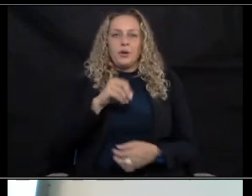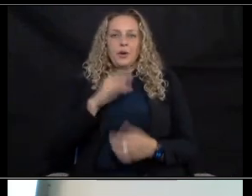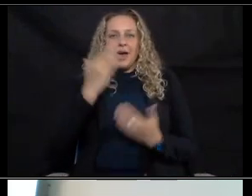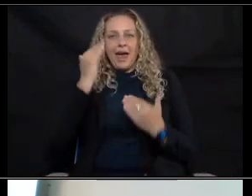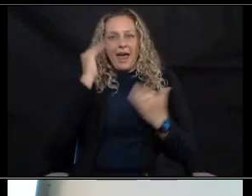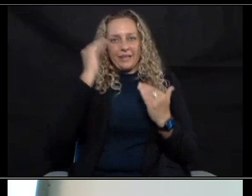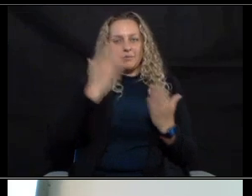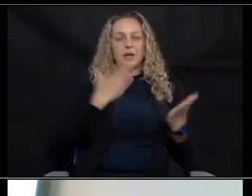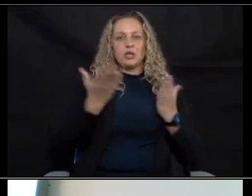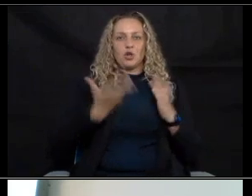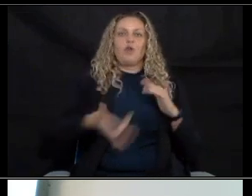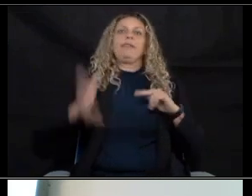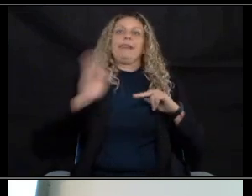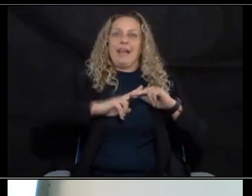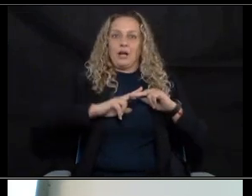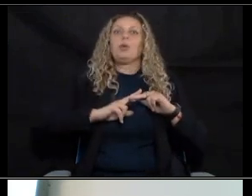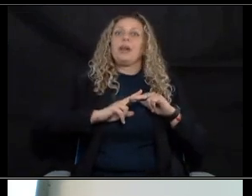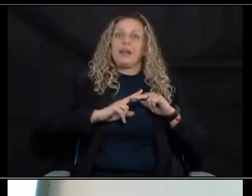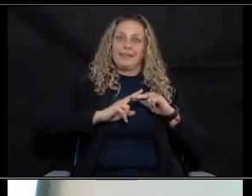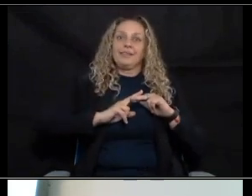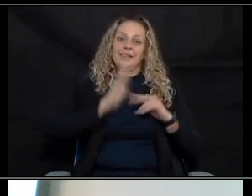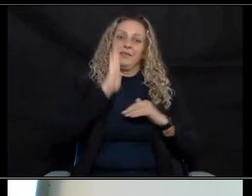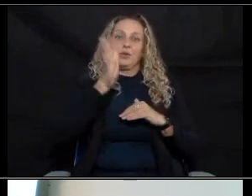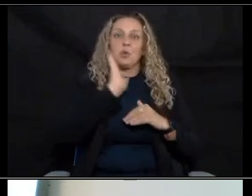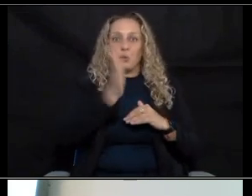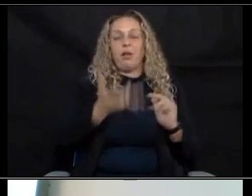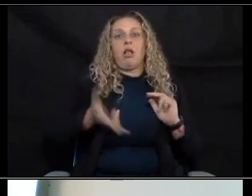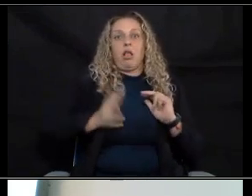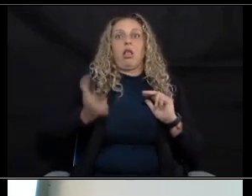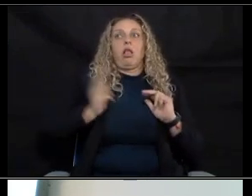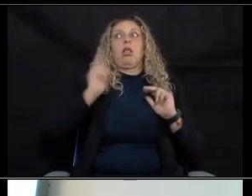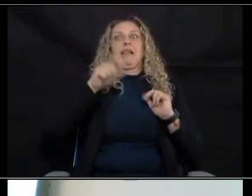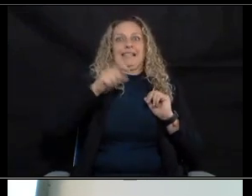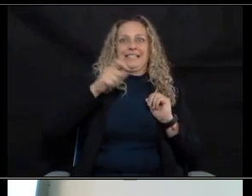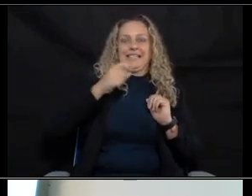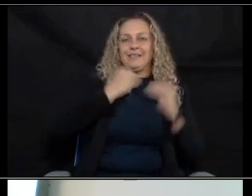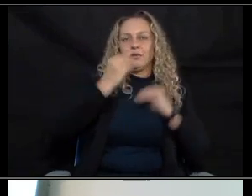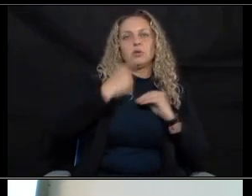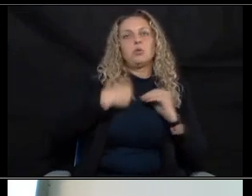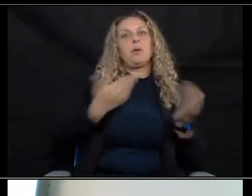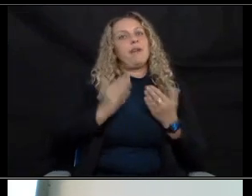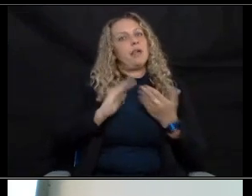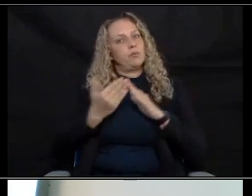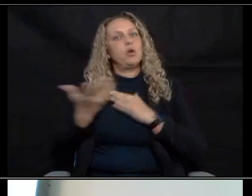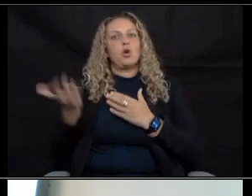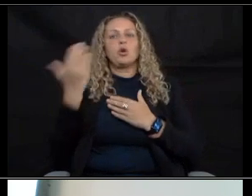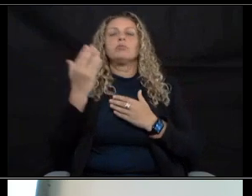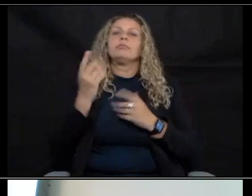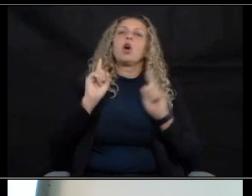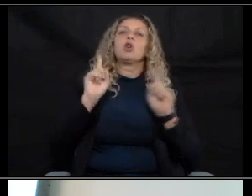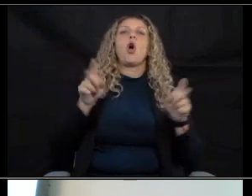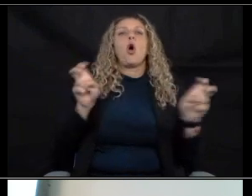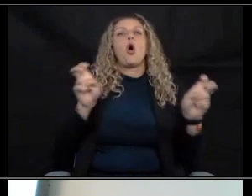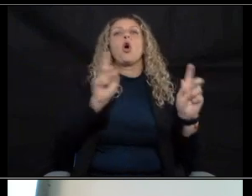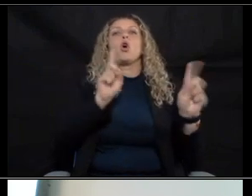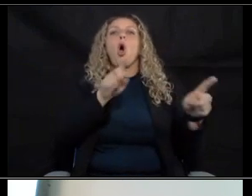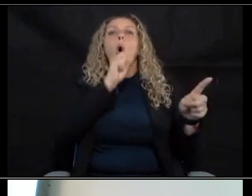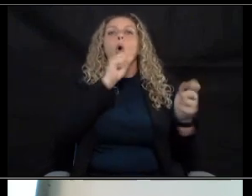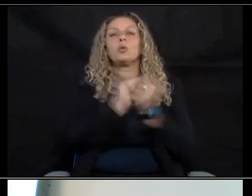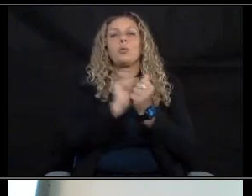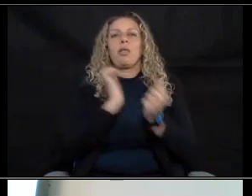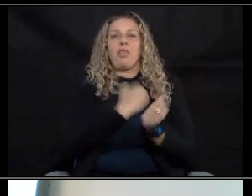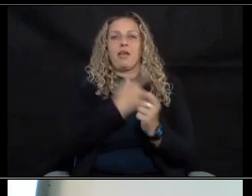at this increased need for the foreseeable future. And so that's why we invite the community to go orange with us throughout the month of